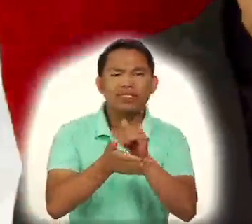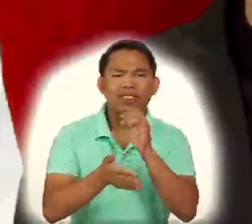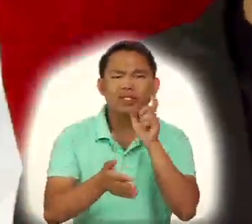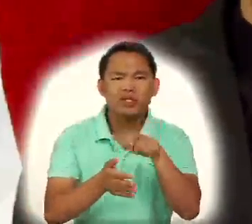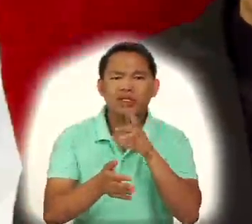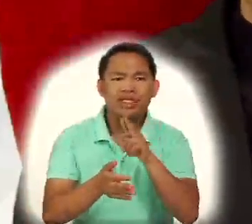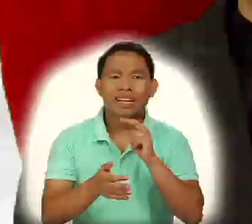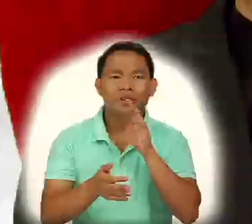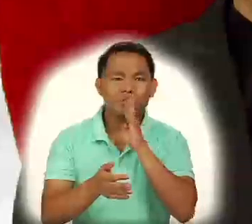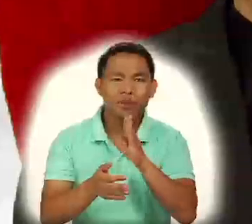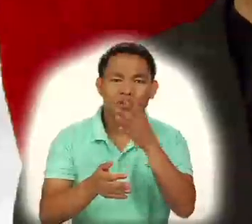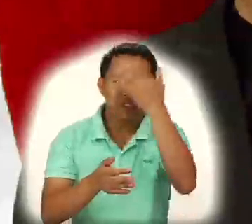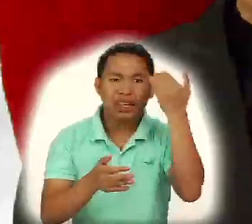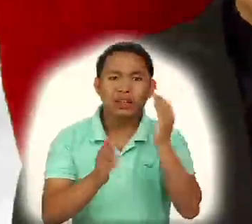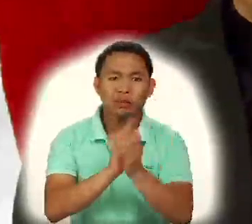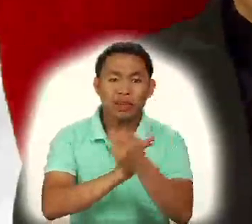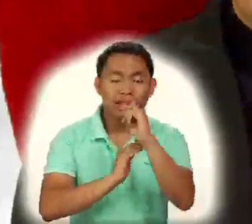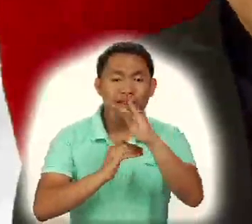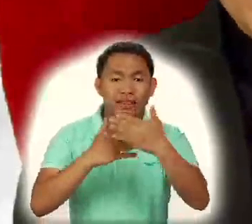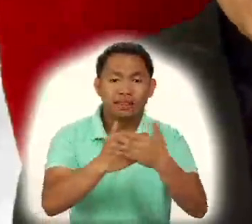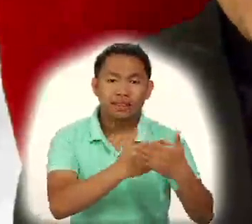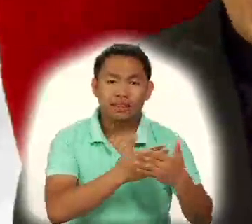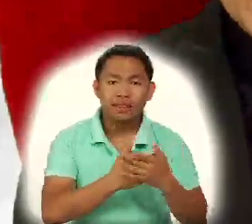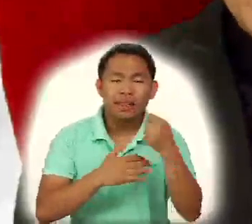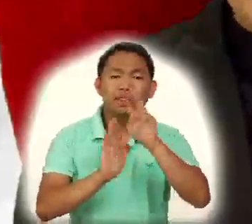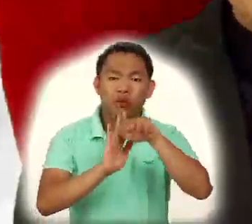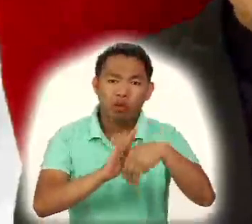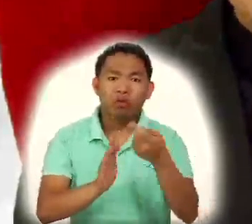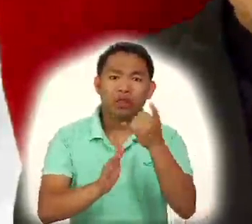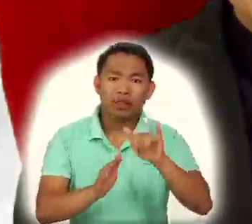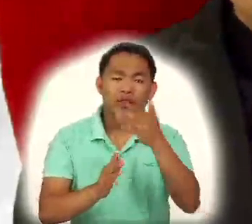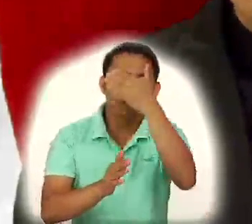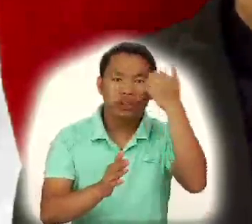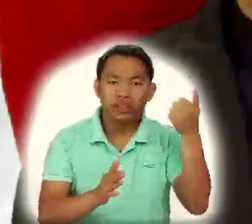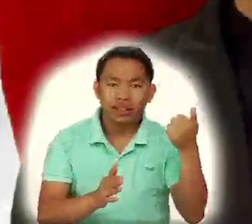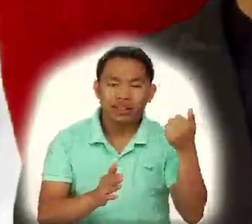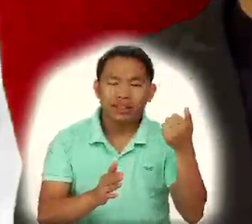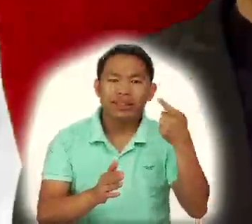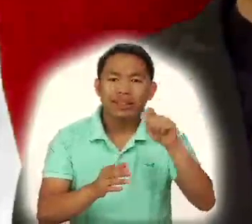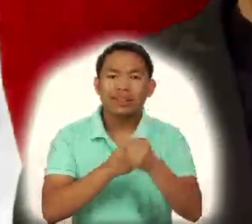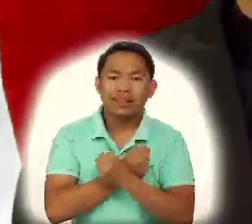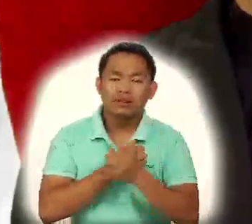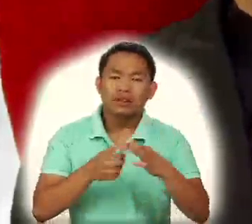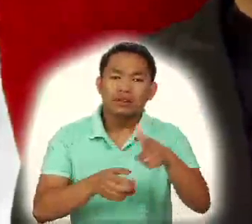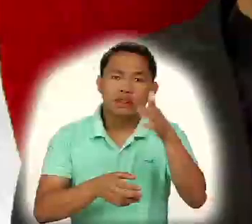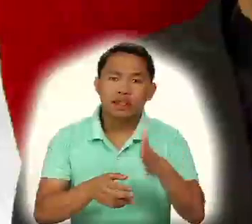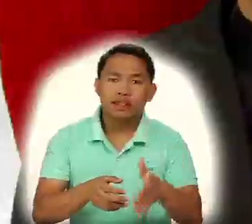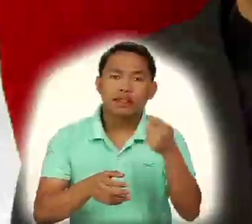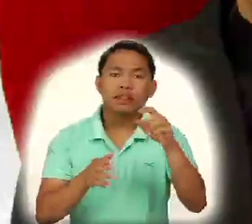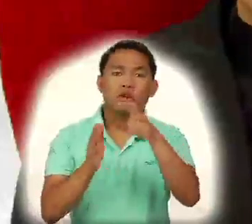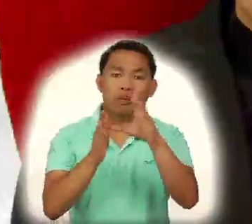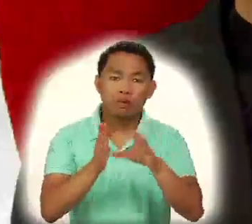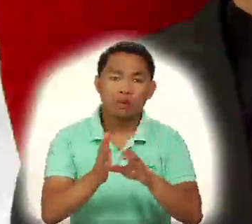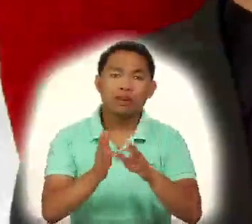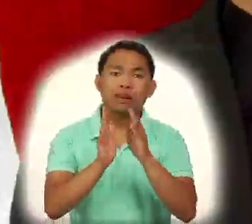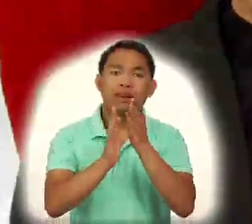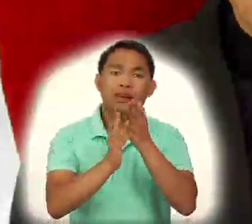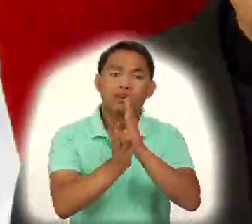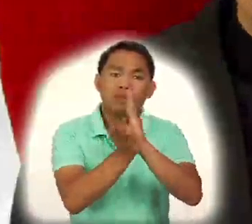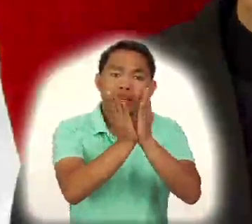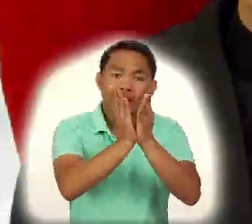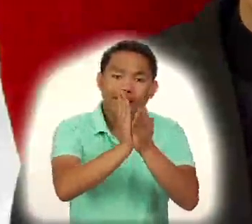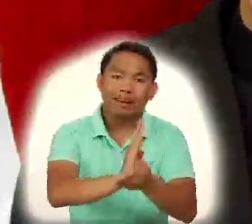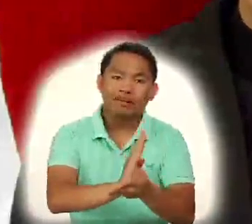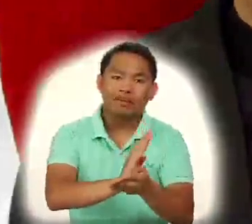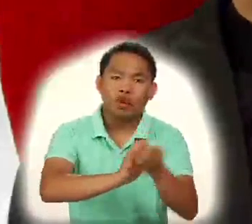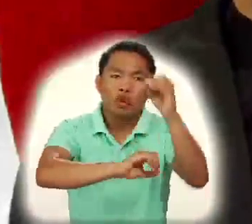be forgotten by Israel. The moment they forget the love of God, the commandments become